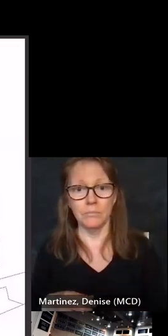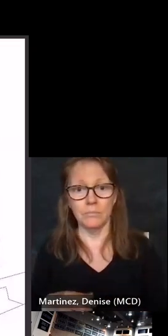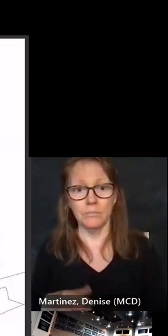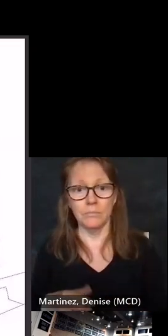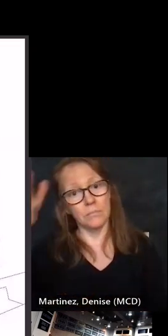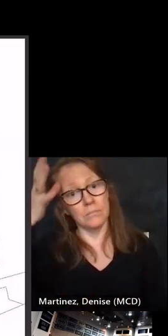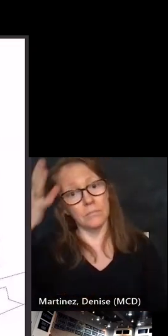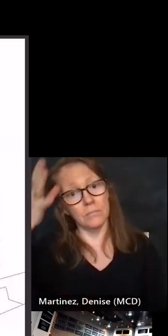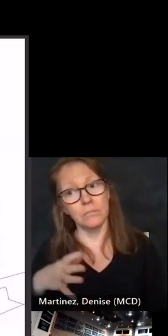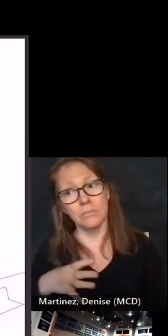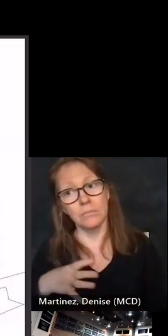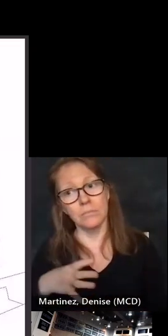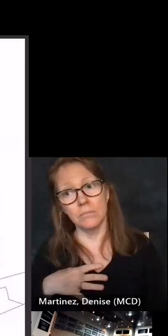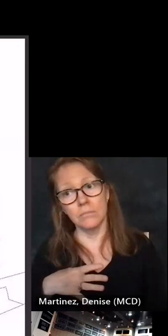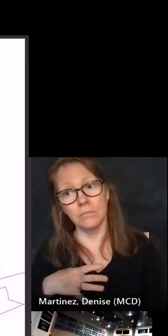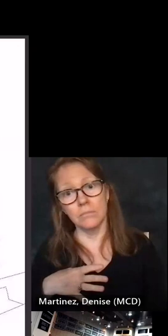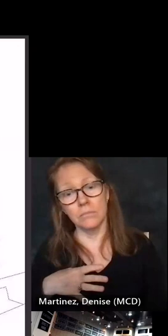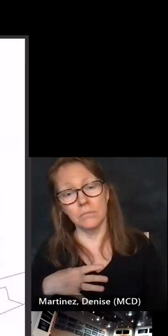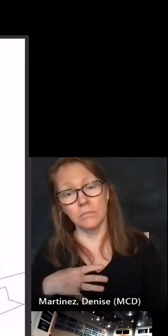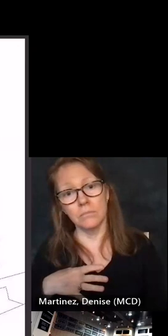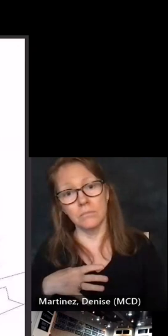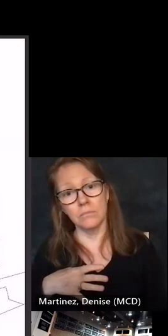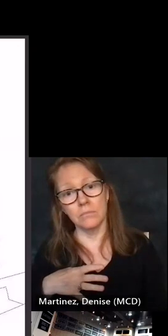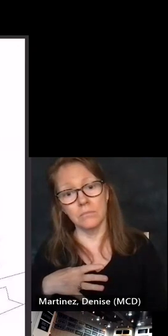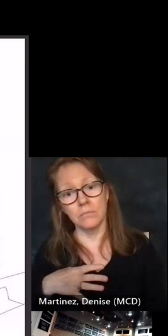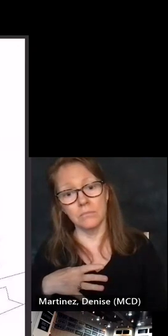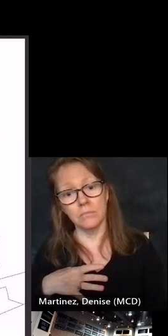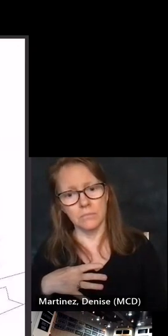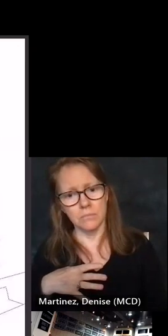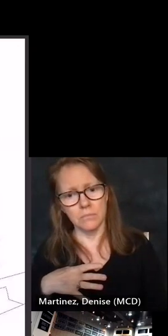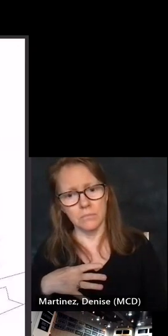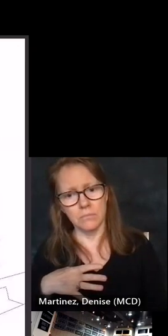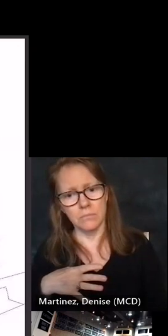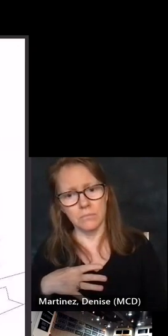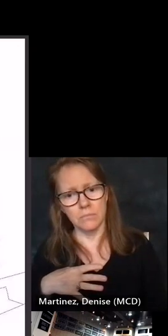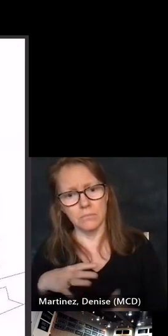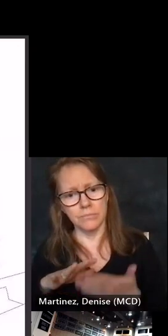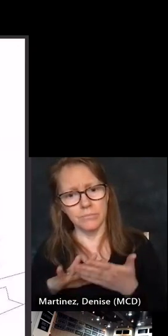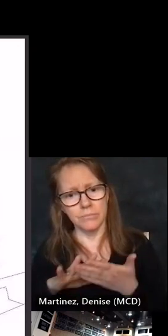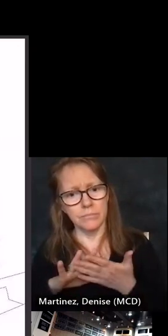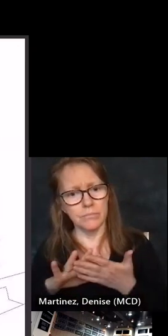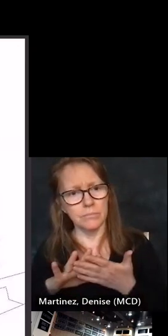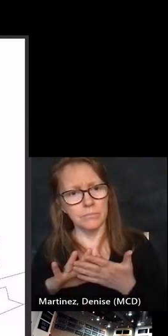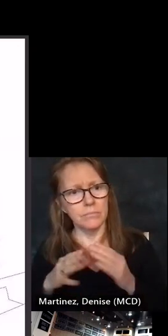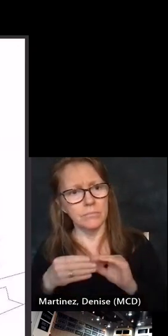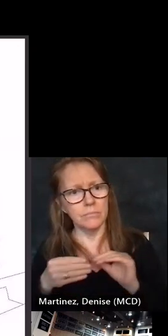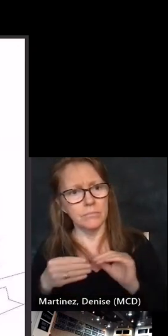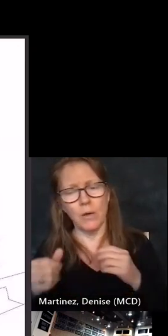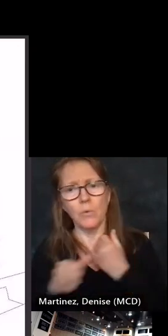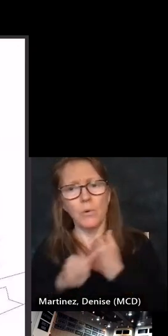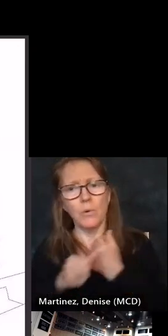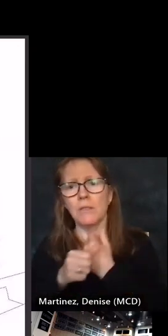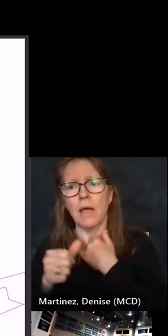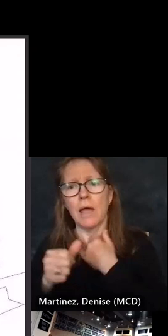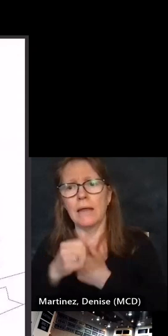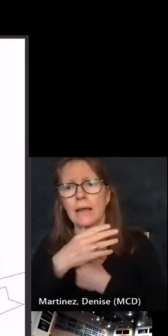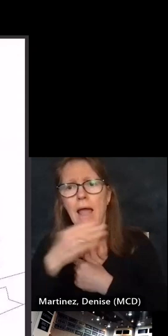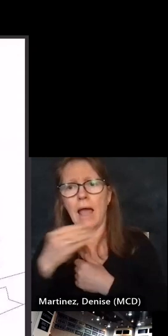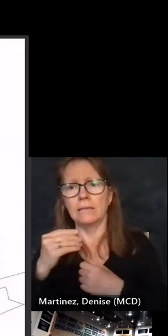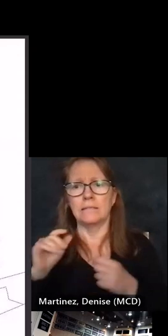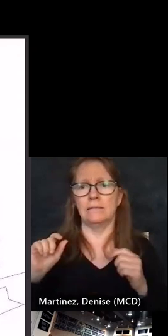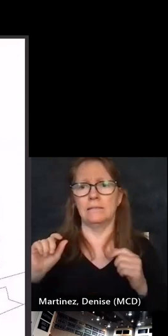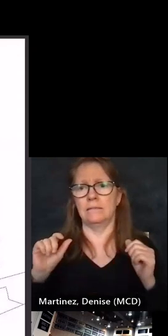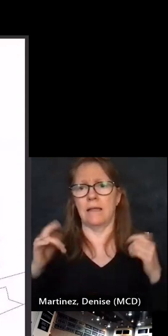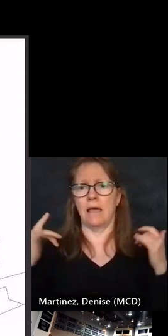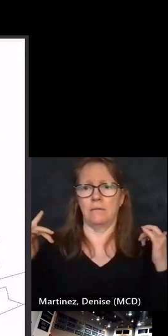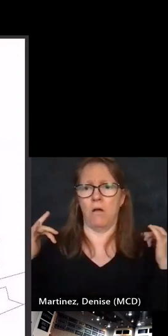I certainly didn't interpret what Alexander said as trying to be a threatening or standoffish. I think the reality is, I think we're all working